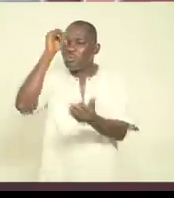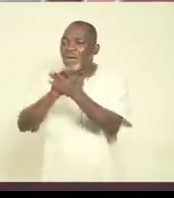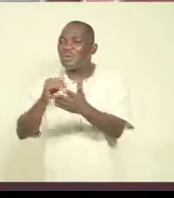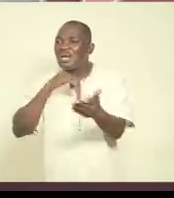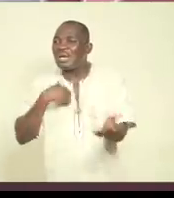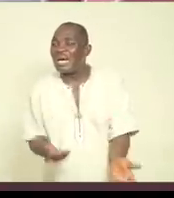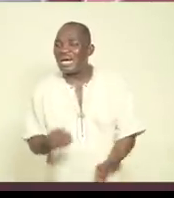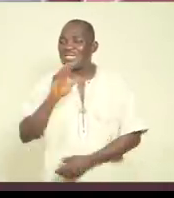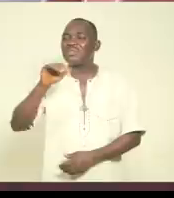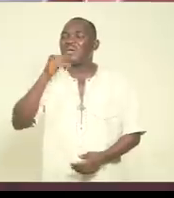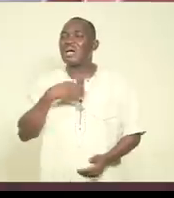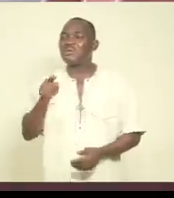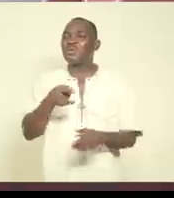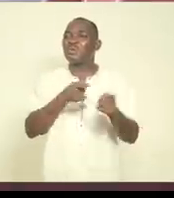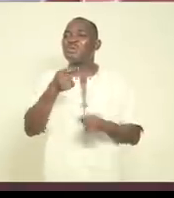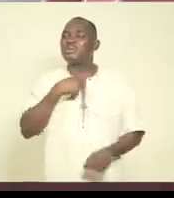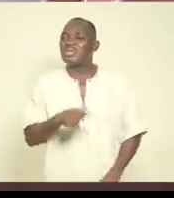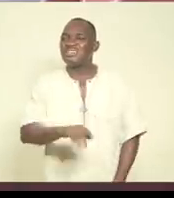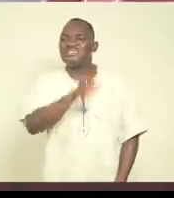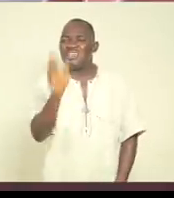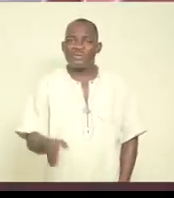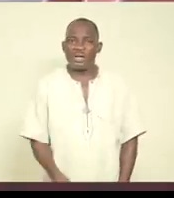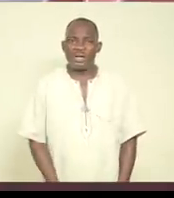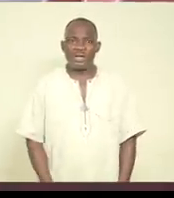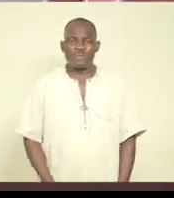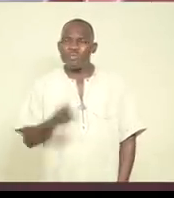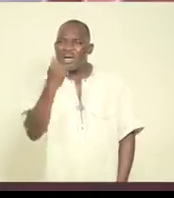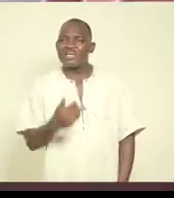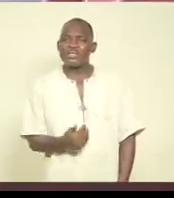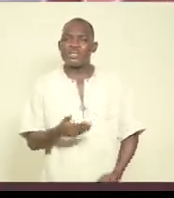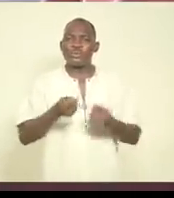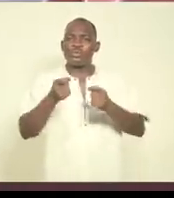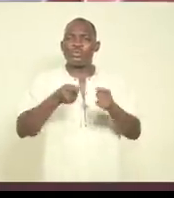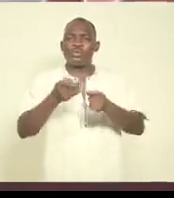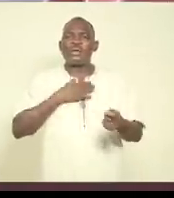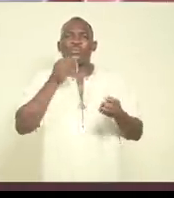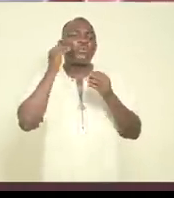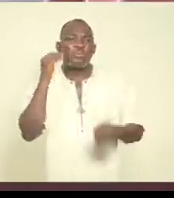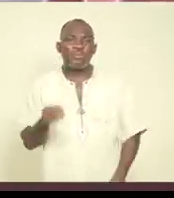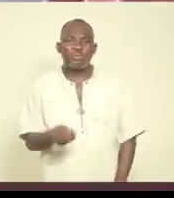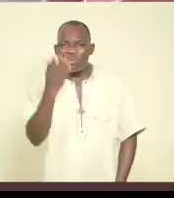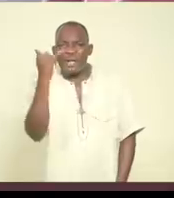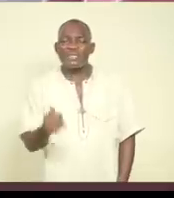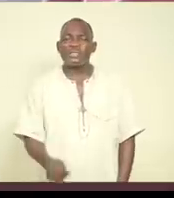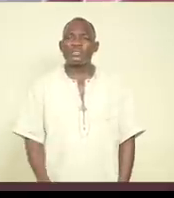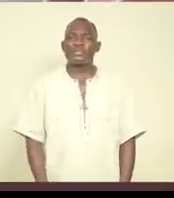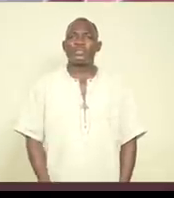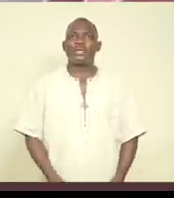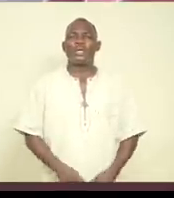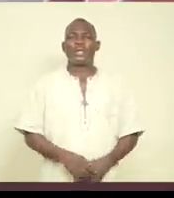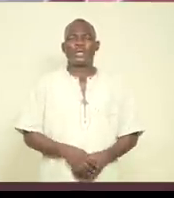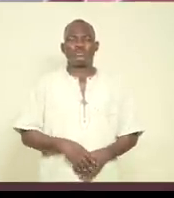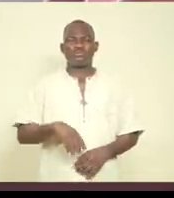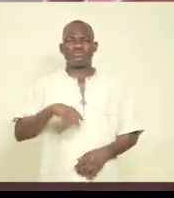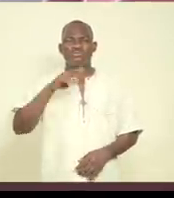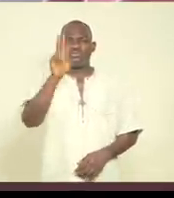And you just want to teach me how to run my home. Huh? Is that it? Rubbish! Nah. What nonsense is